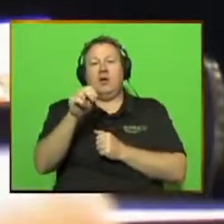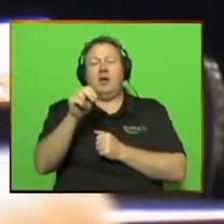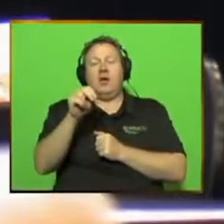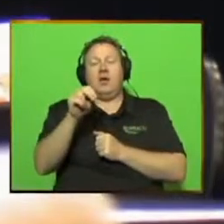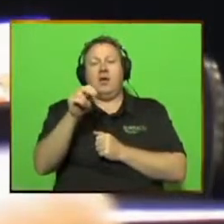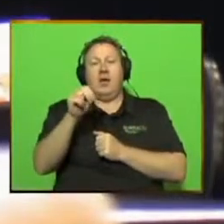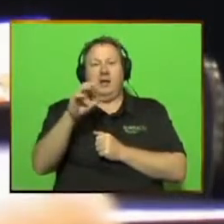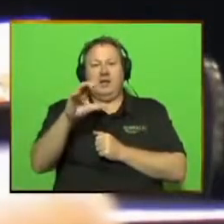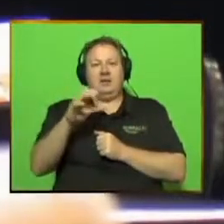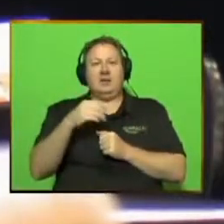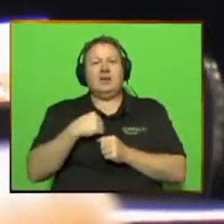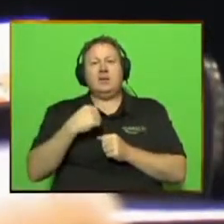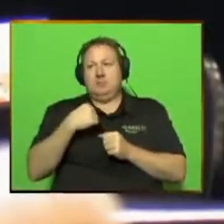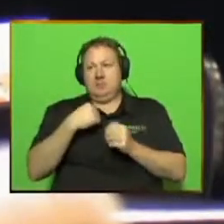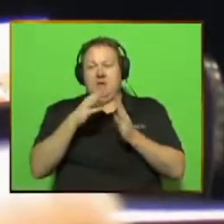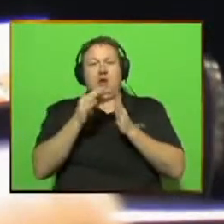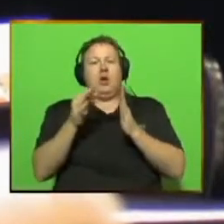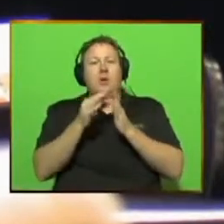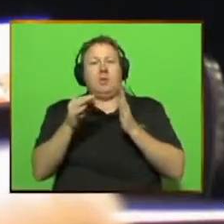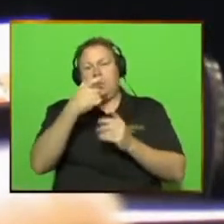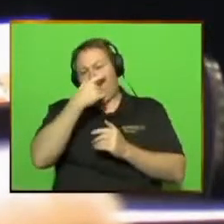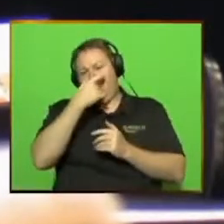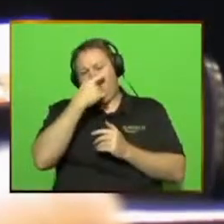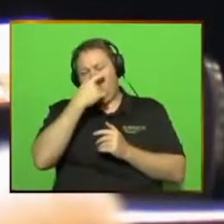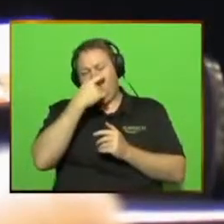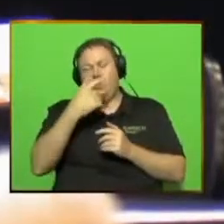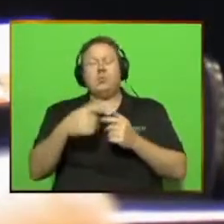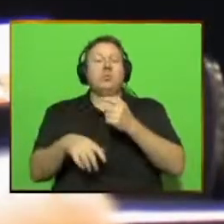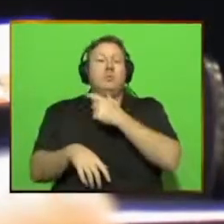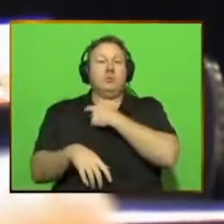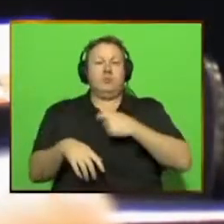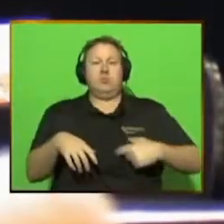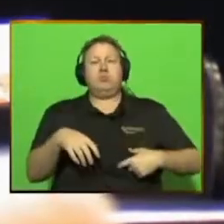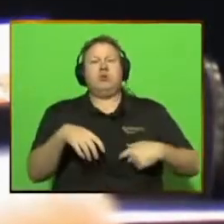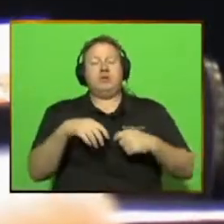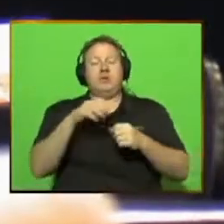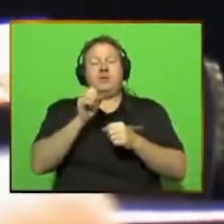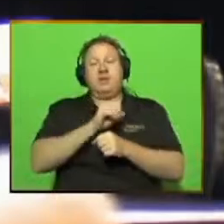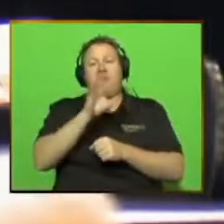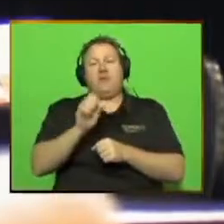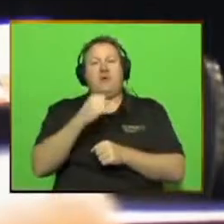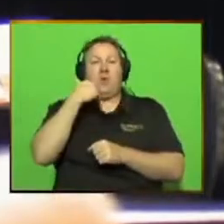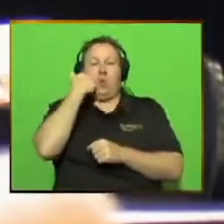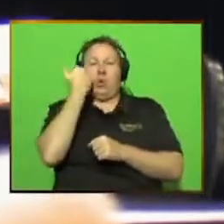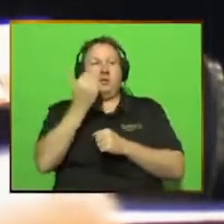Cyril Ramaphosa as the President of the Republic of South Africa. Thank you.